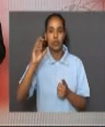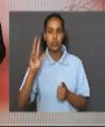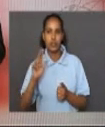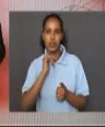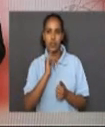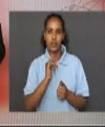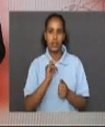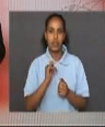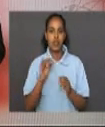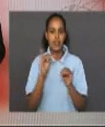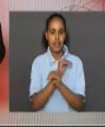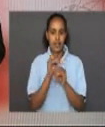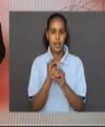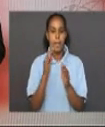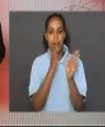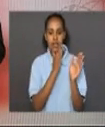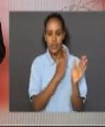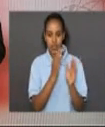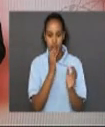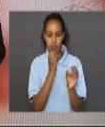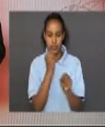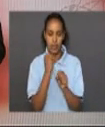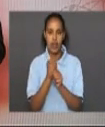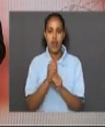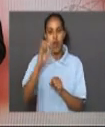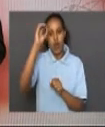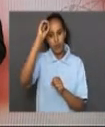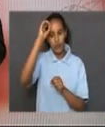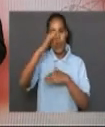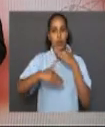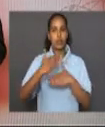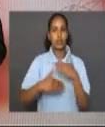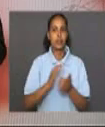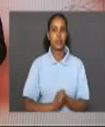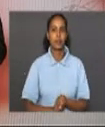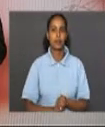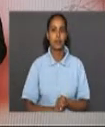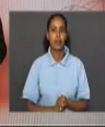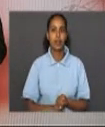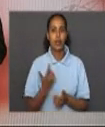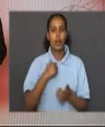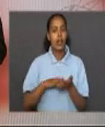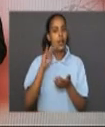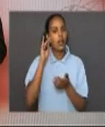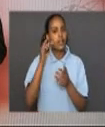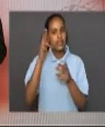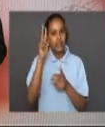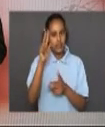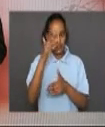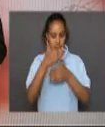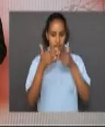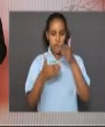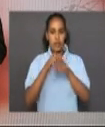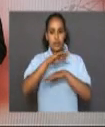acid is industrially manufactured using Ostwald's process. We learned the 3